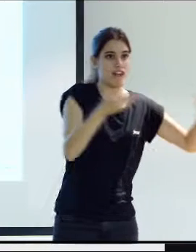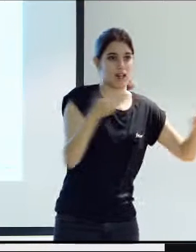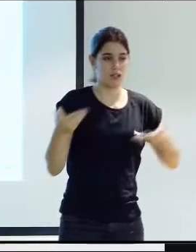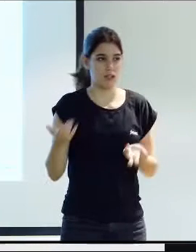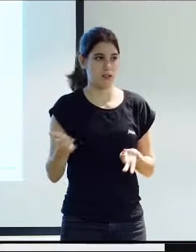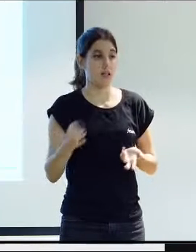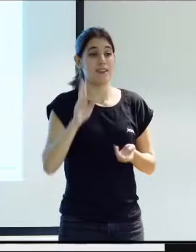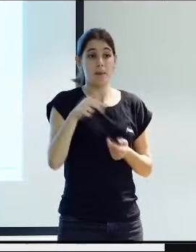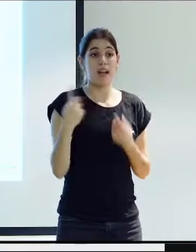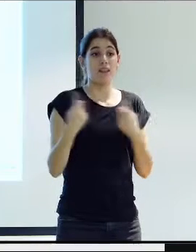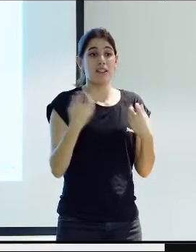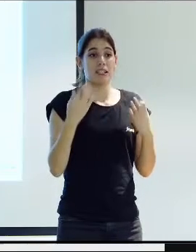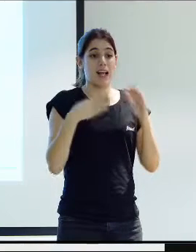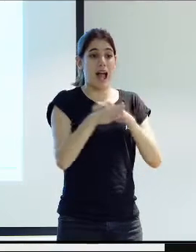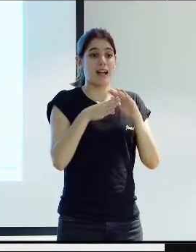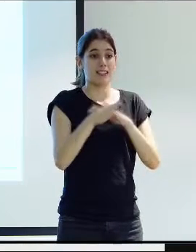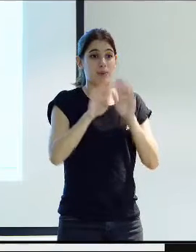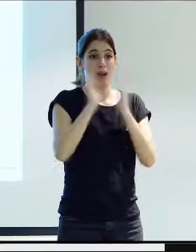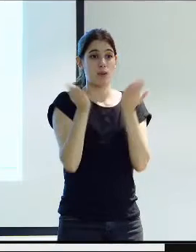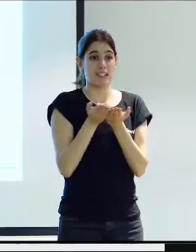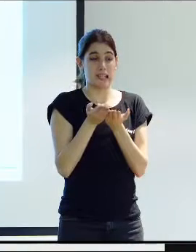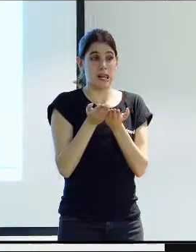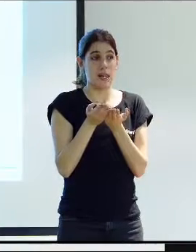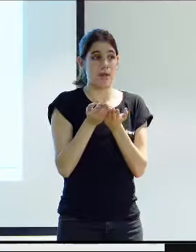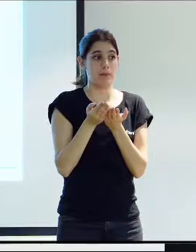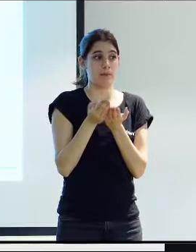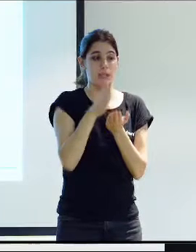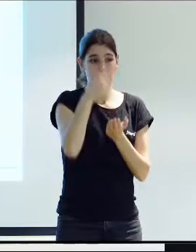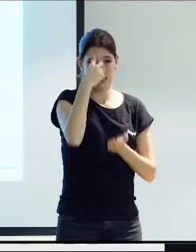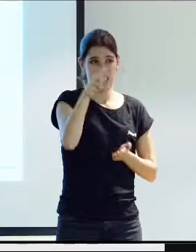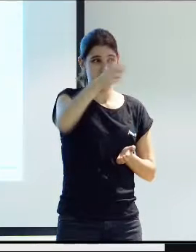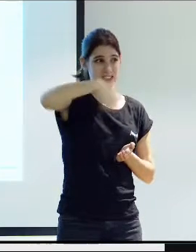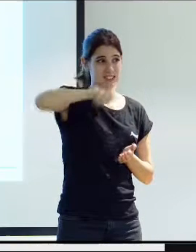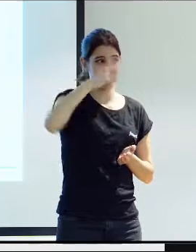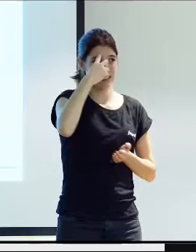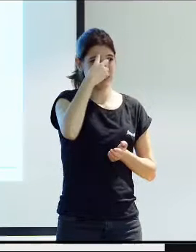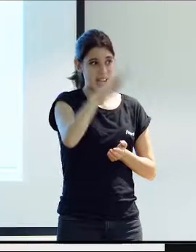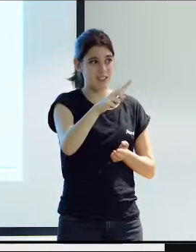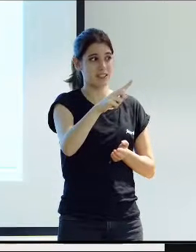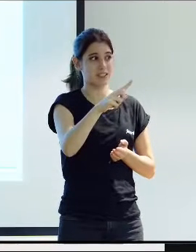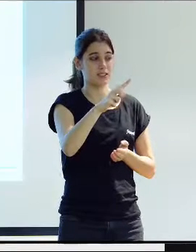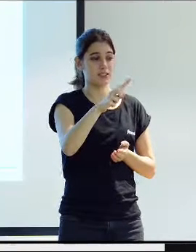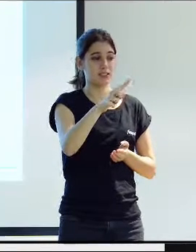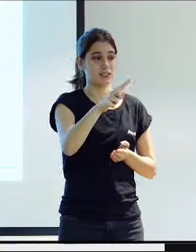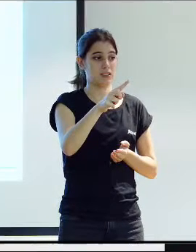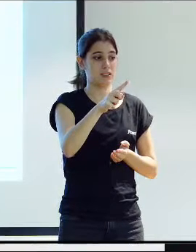do everything well. We need universal accessibility, and we know